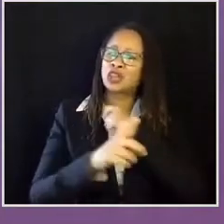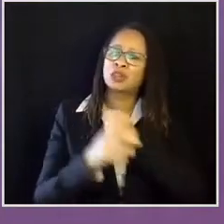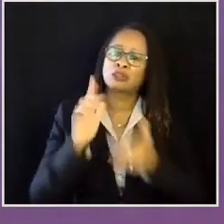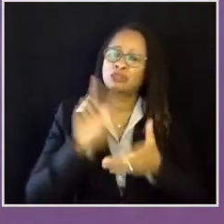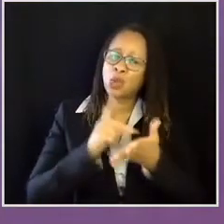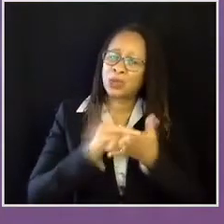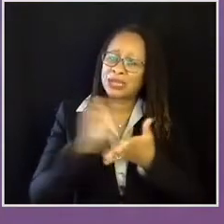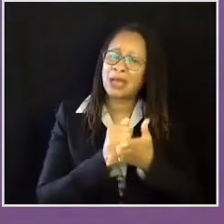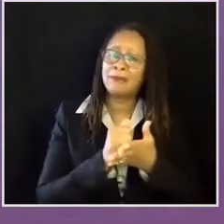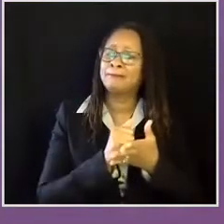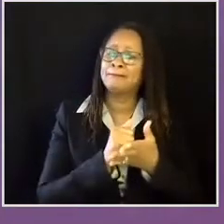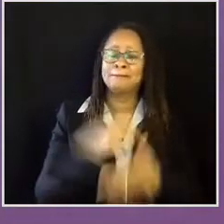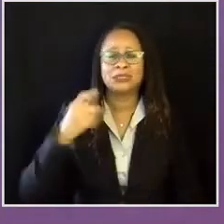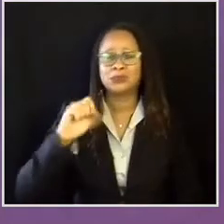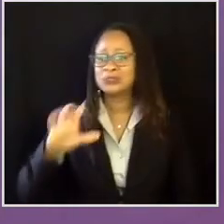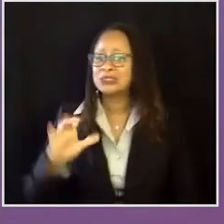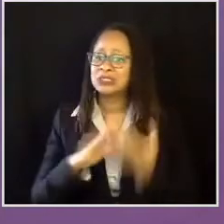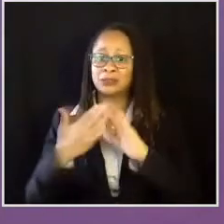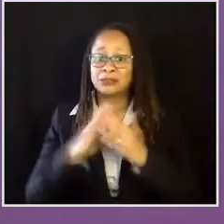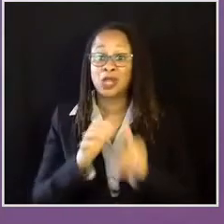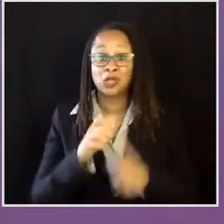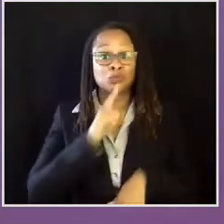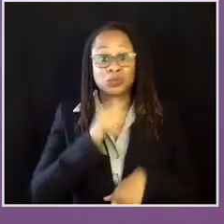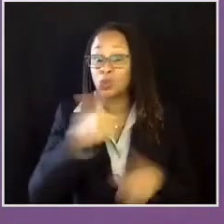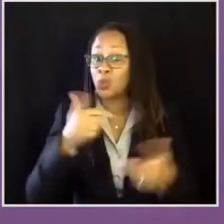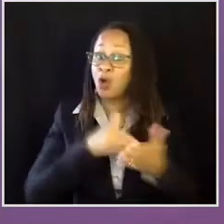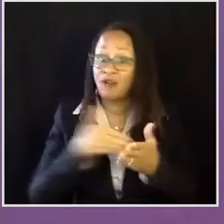often don't have the clean air and the clean water,